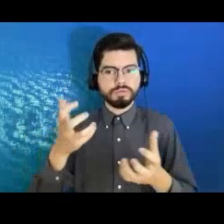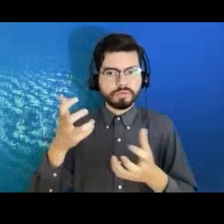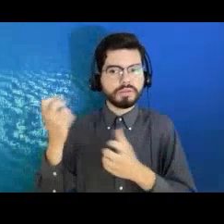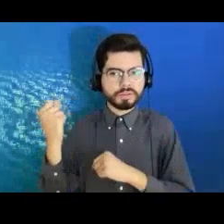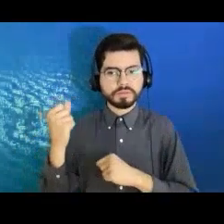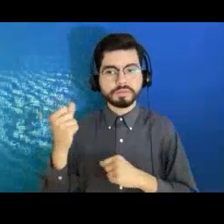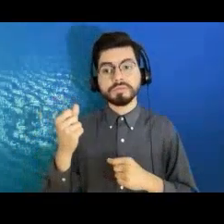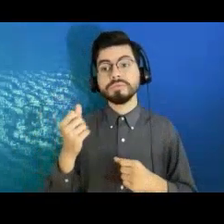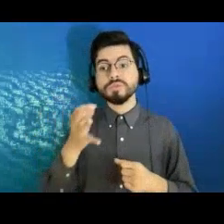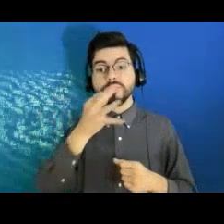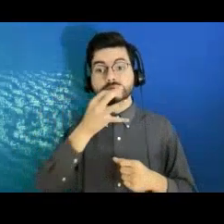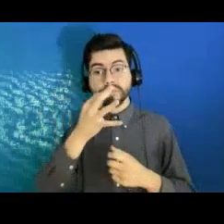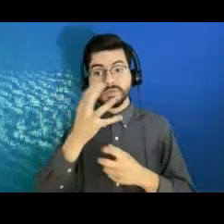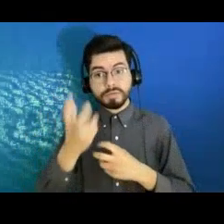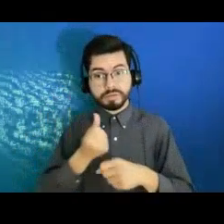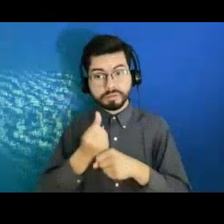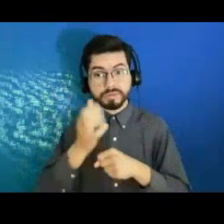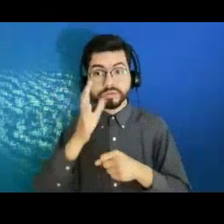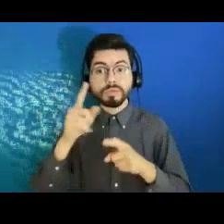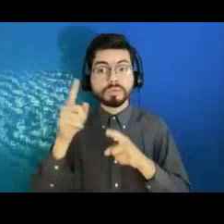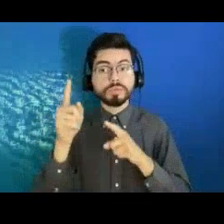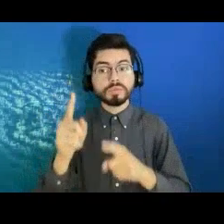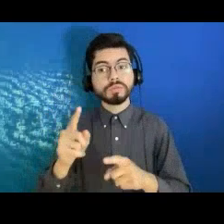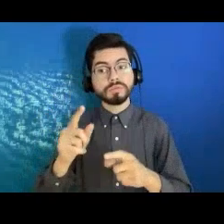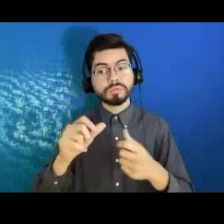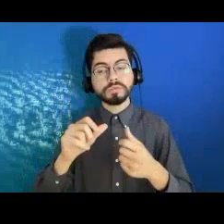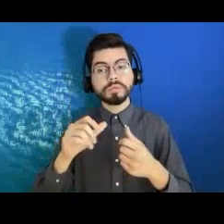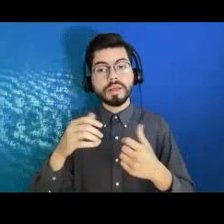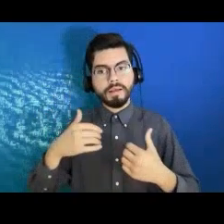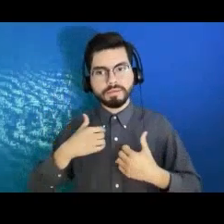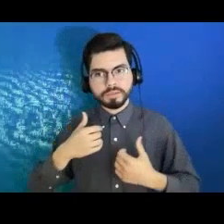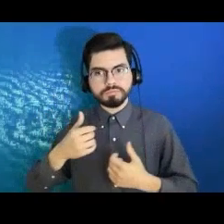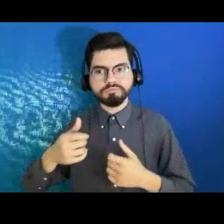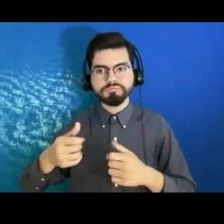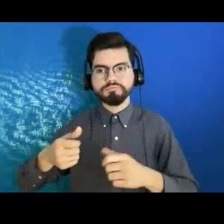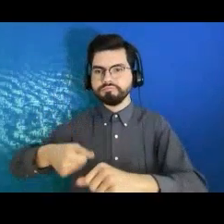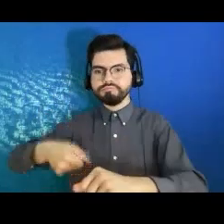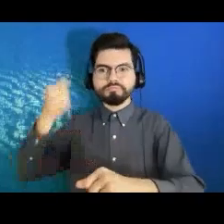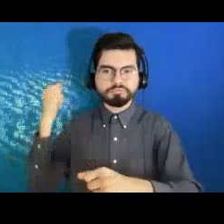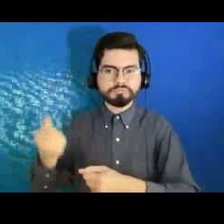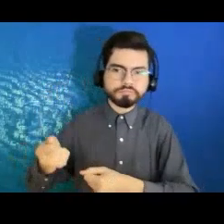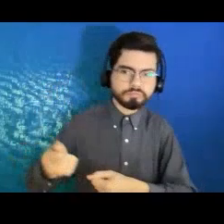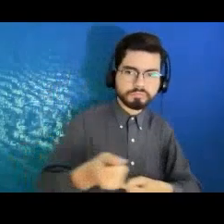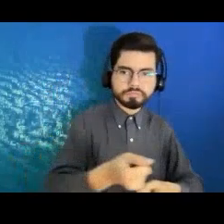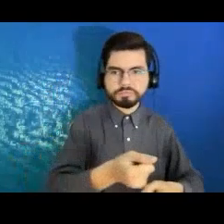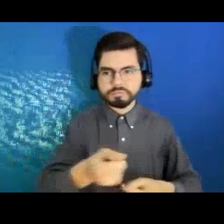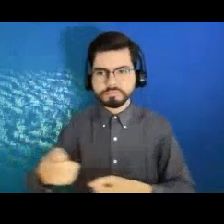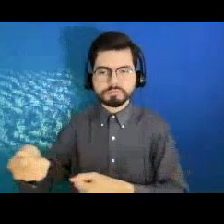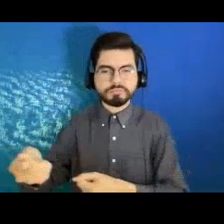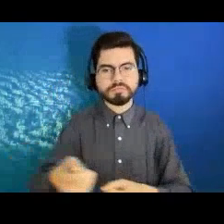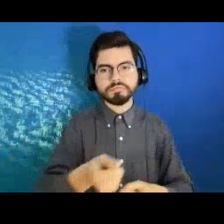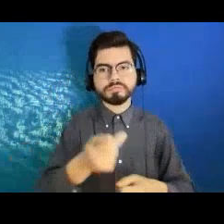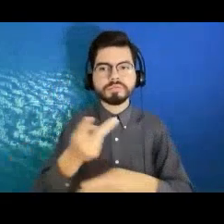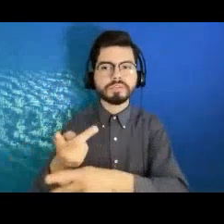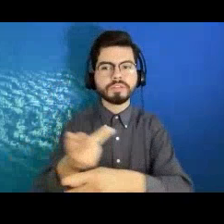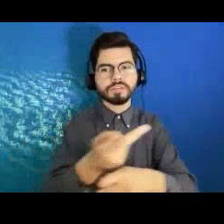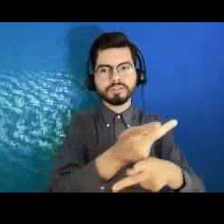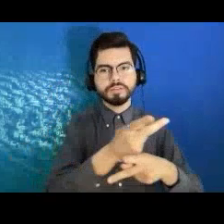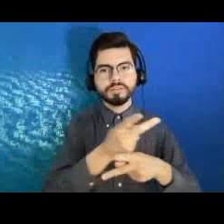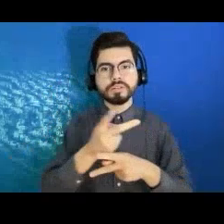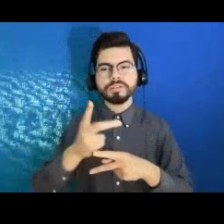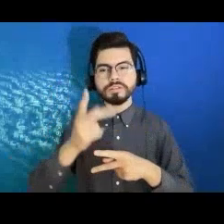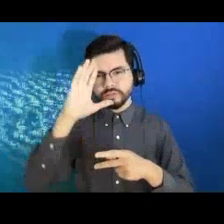5 more years, we'll be in there with bladed weed whackers and Montana Conservation Corps taking care of the lodge poles that are shooting up out